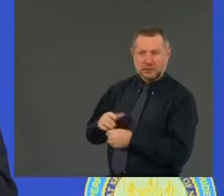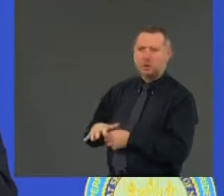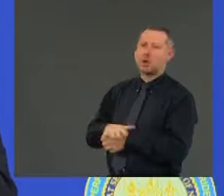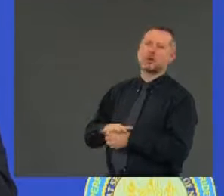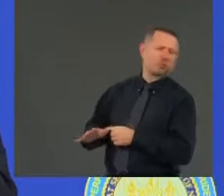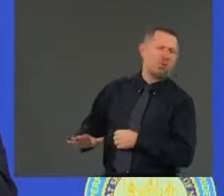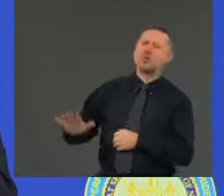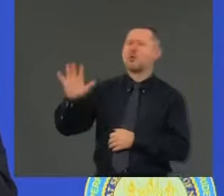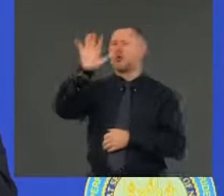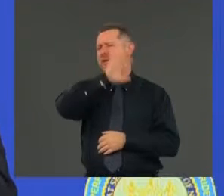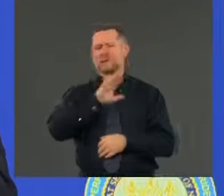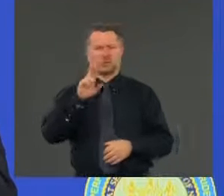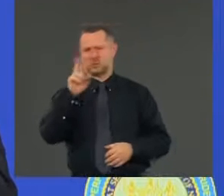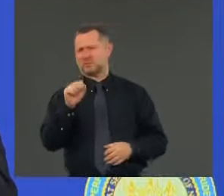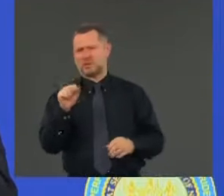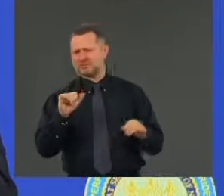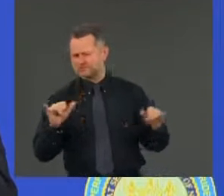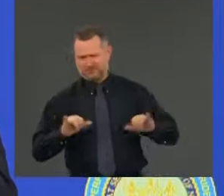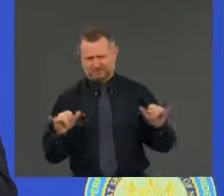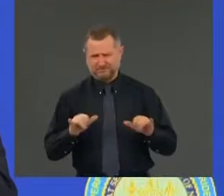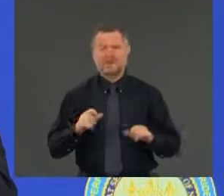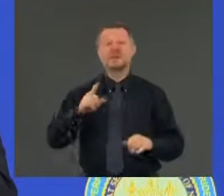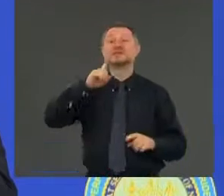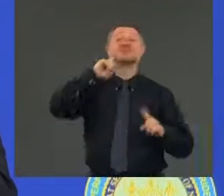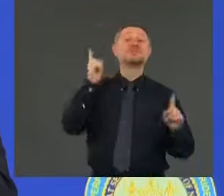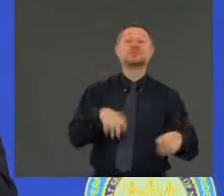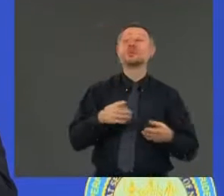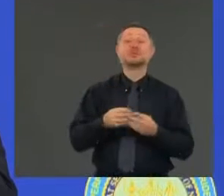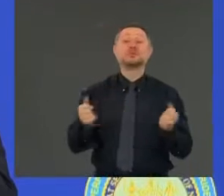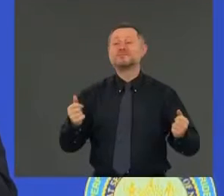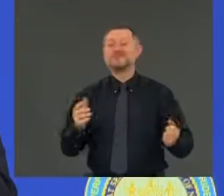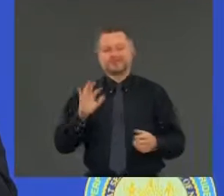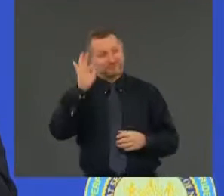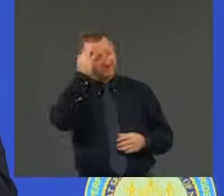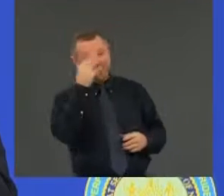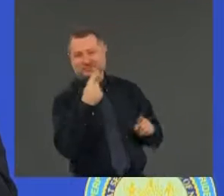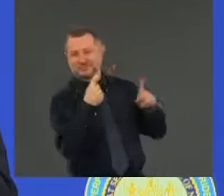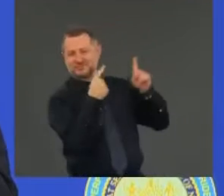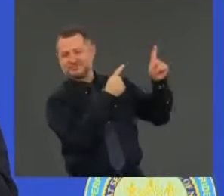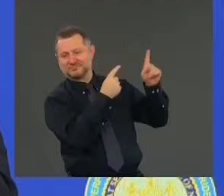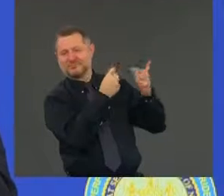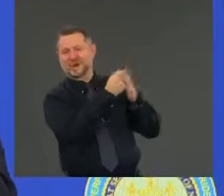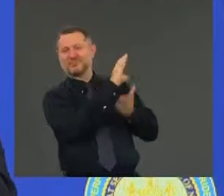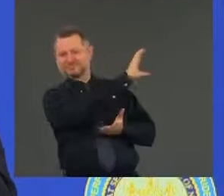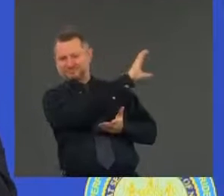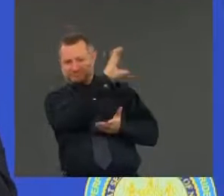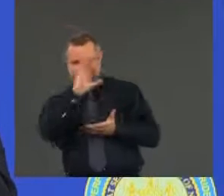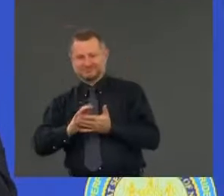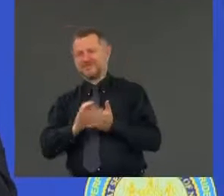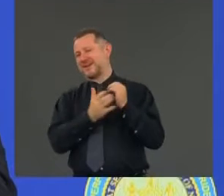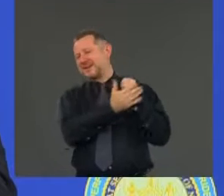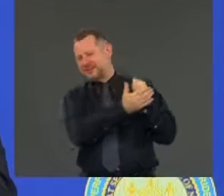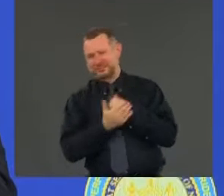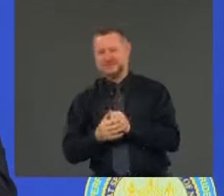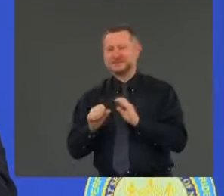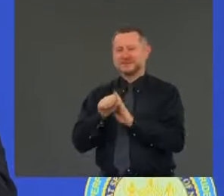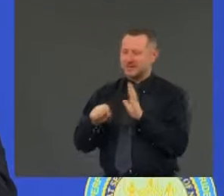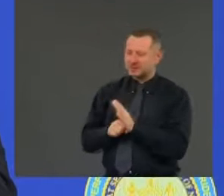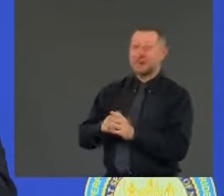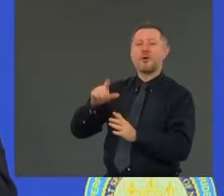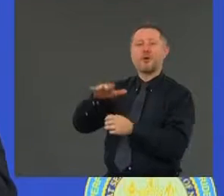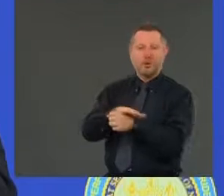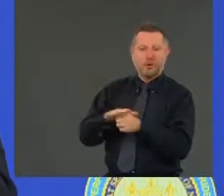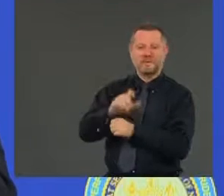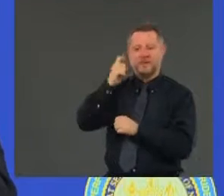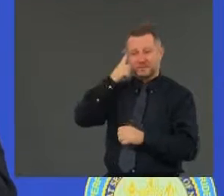That's why I think the real answer is the federal government has to step up and provide state and local aid. There was also a piece in the Wall Street Journal